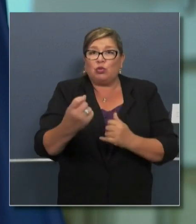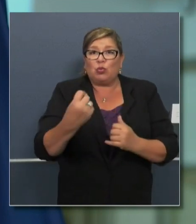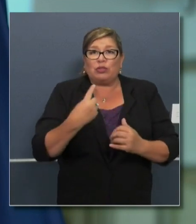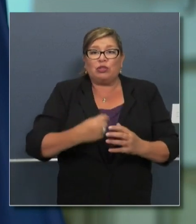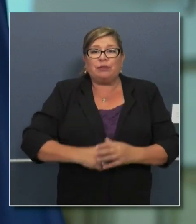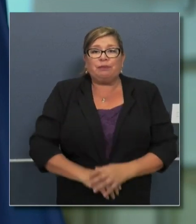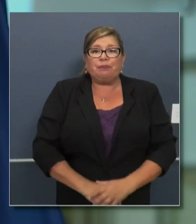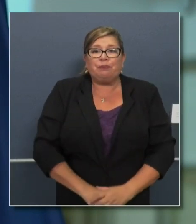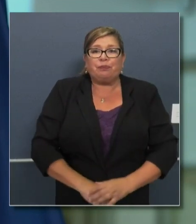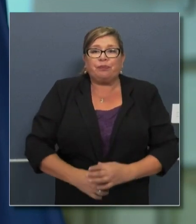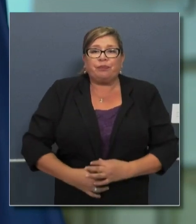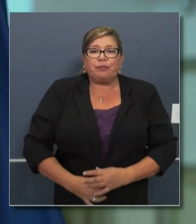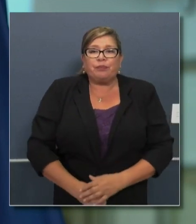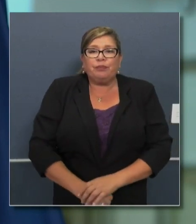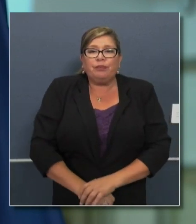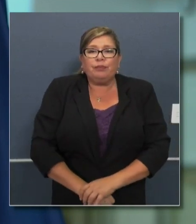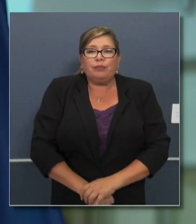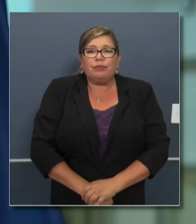Good afternoon, Governor.